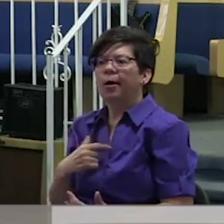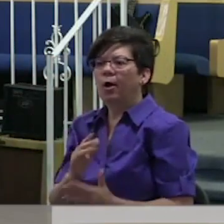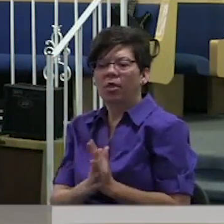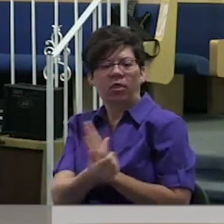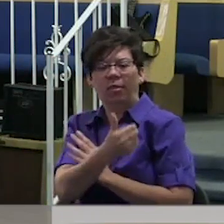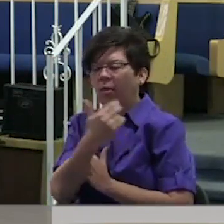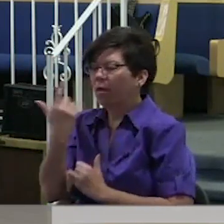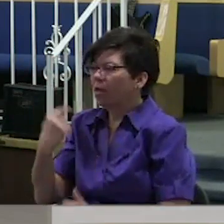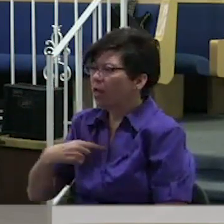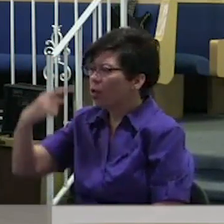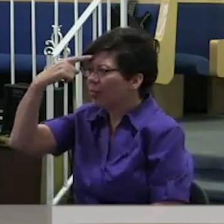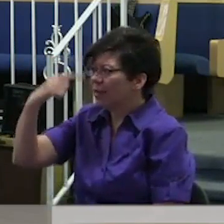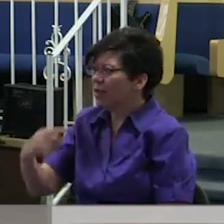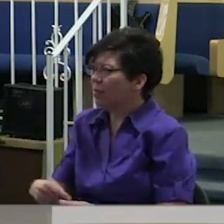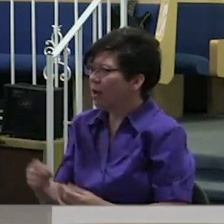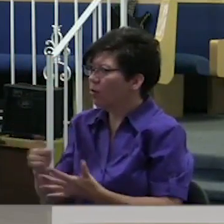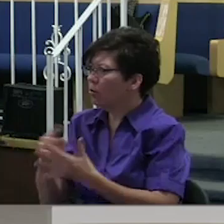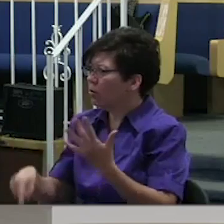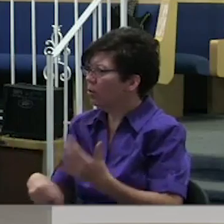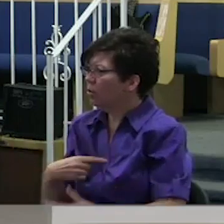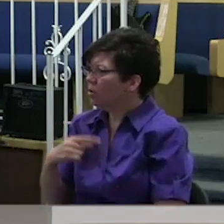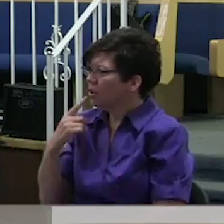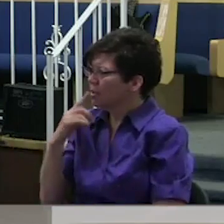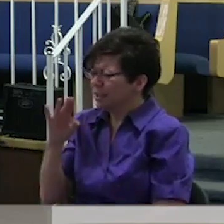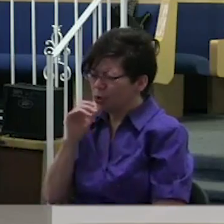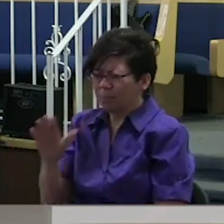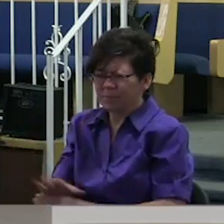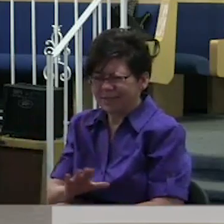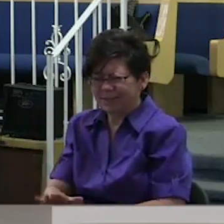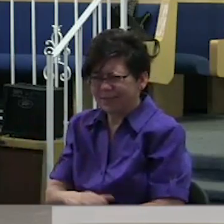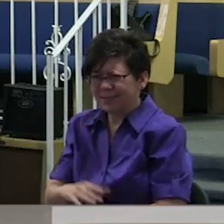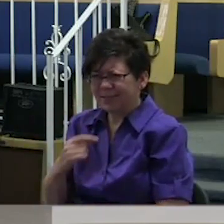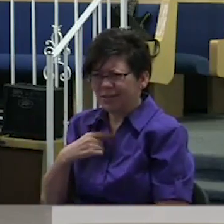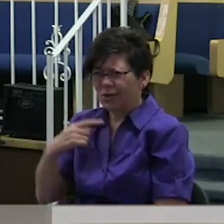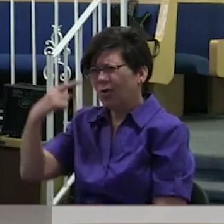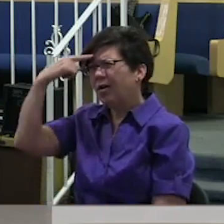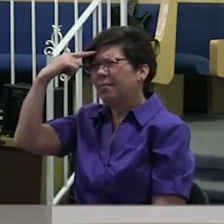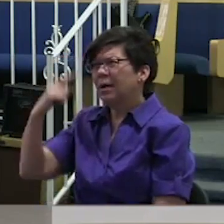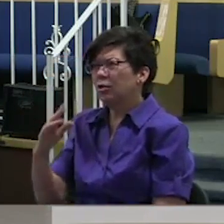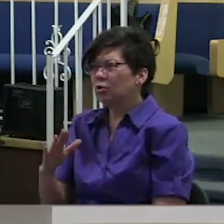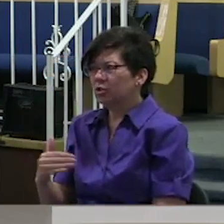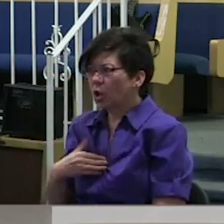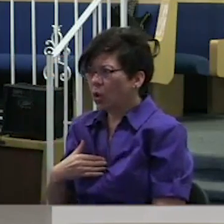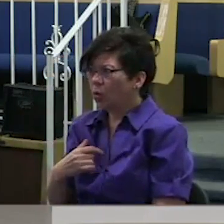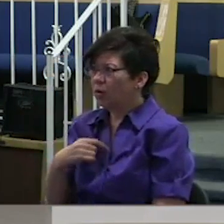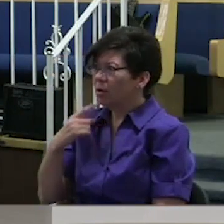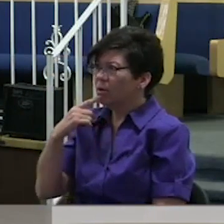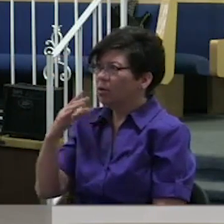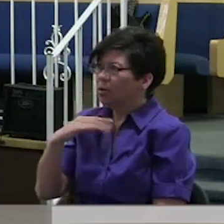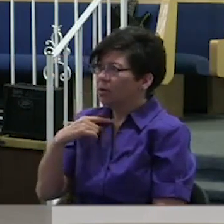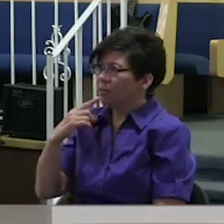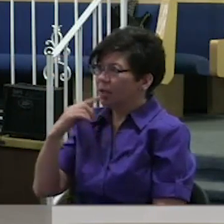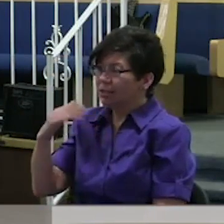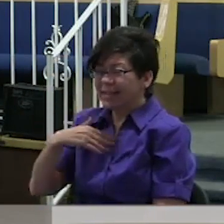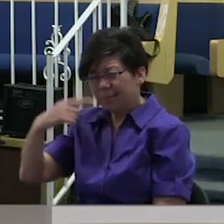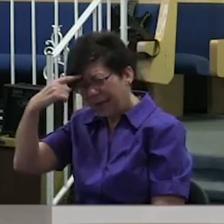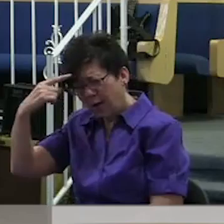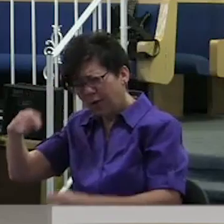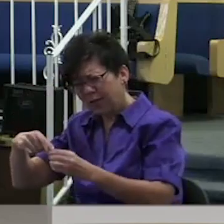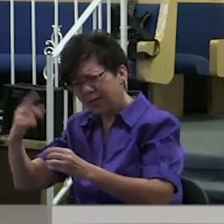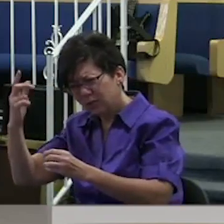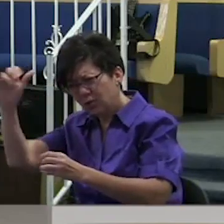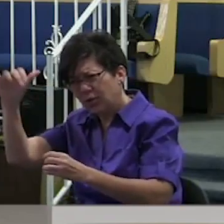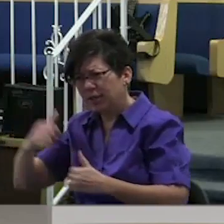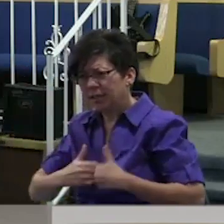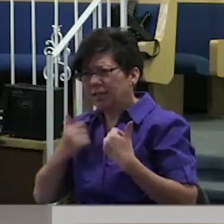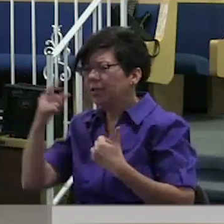is business. This is some serious business. We're talking about soul. We're talking about eternity. Spending